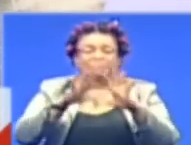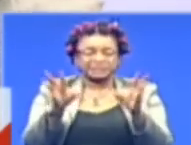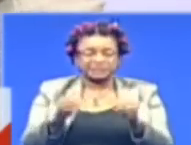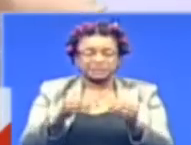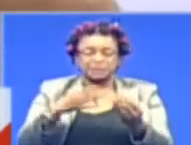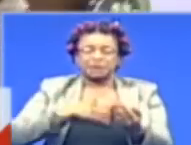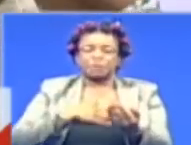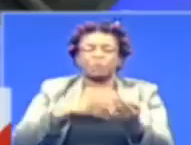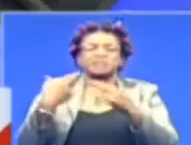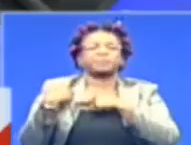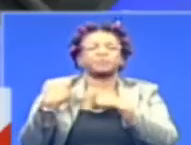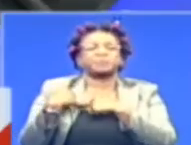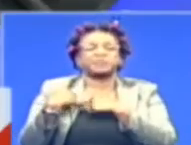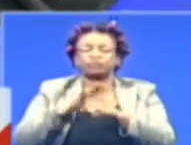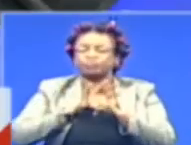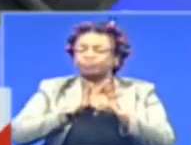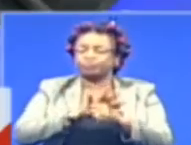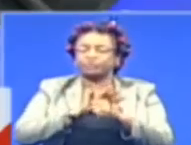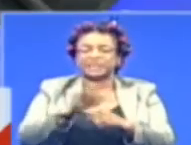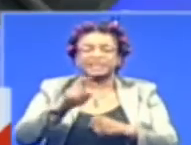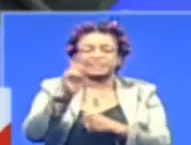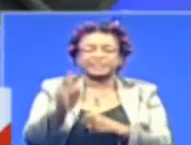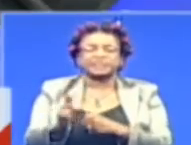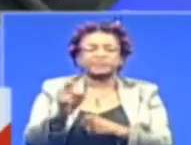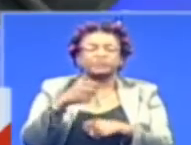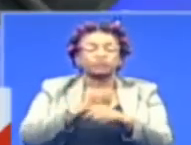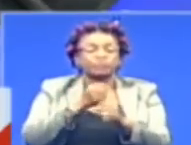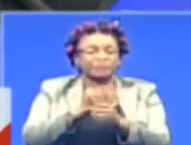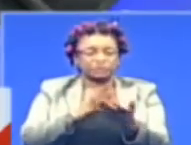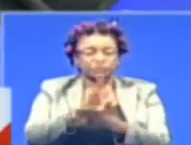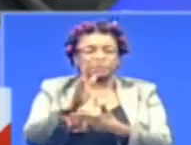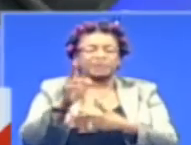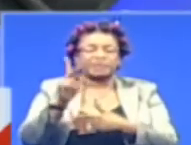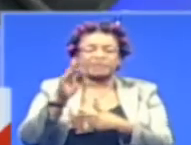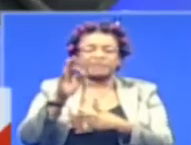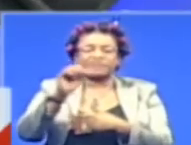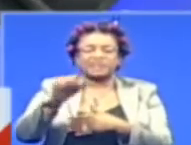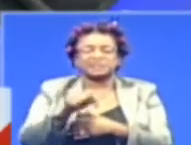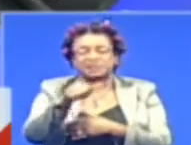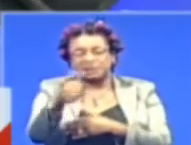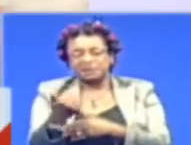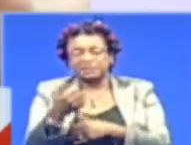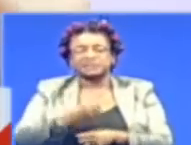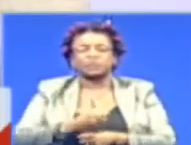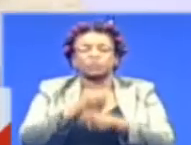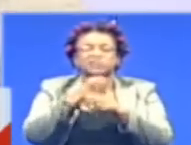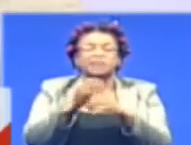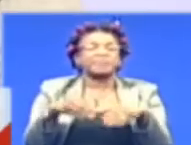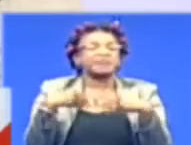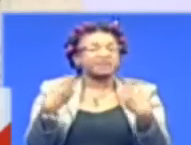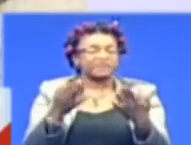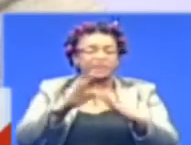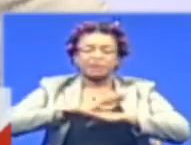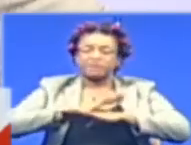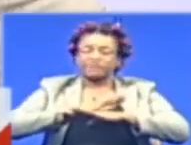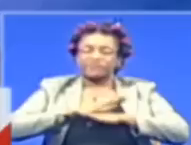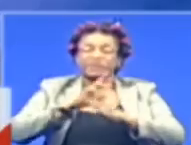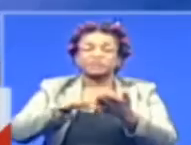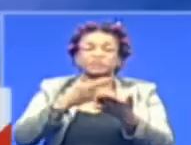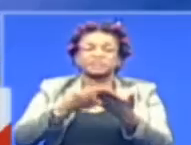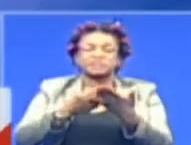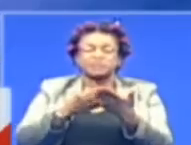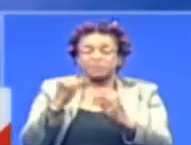responsibility to also be able to push the executive to ensure that KFS and all the other players are really being given adequate resources. Okay. And finally, are